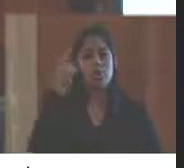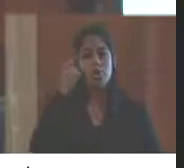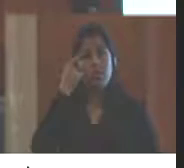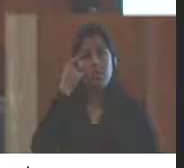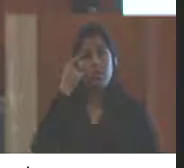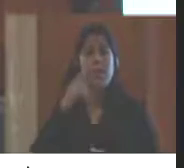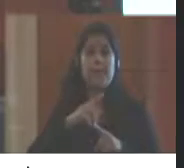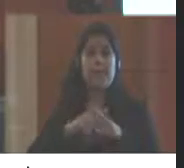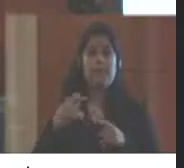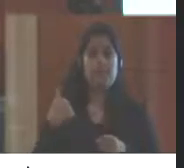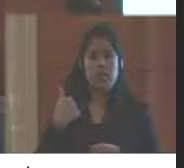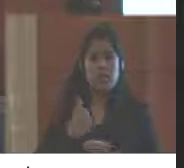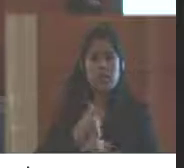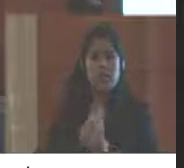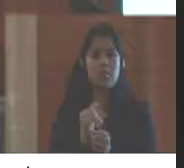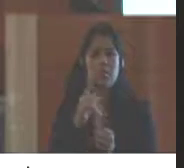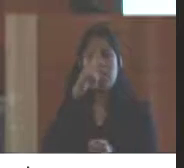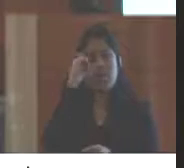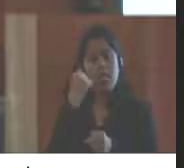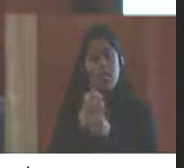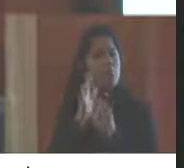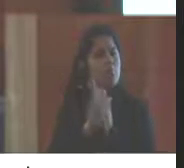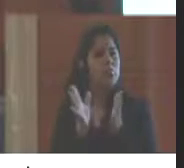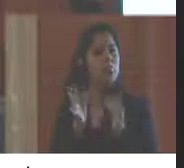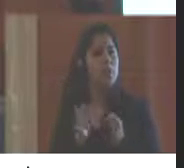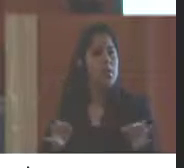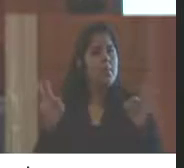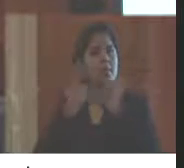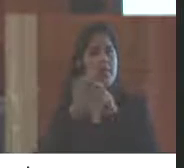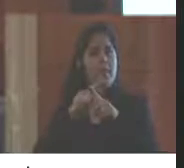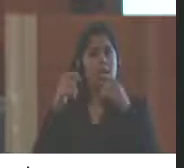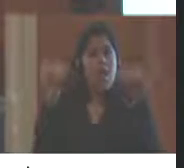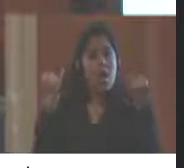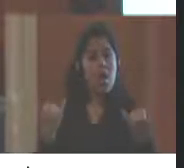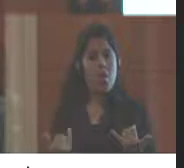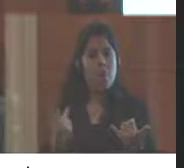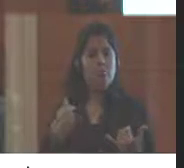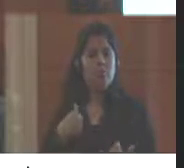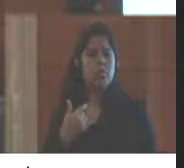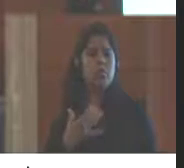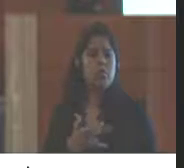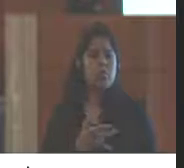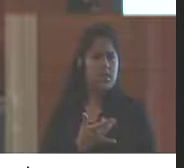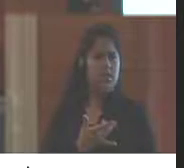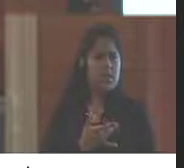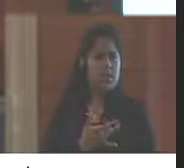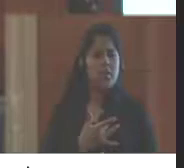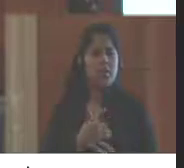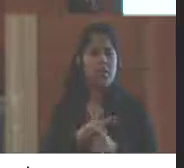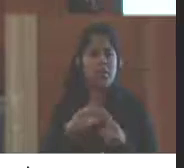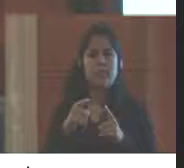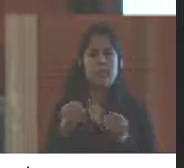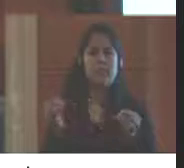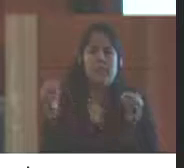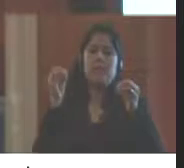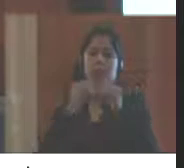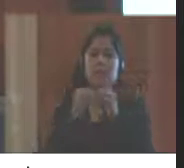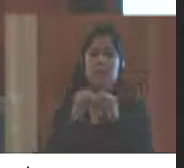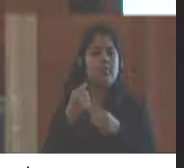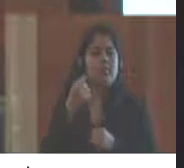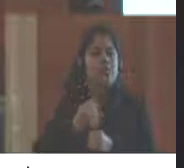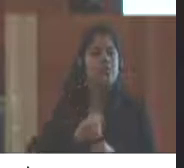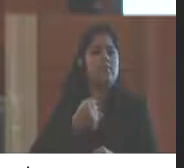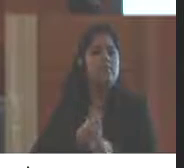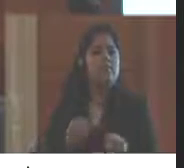there is a lot of awareness and important work has been done. But now I feel that there's